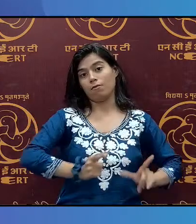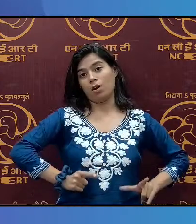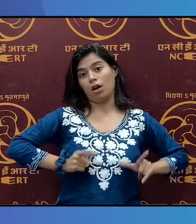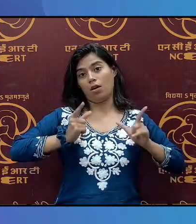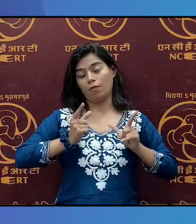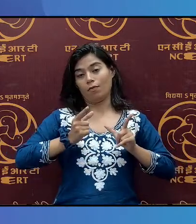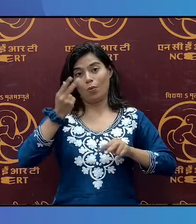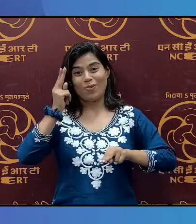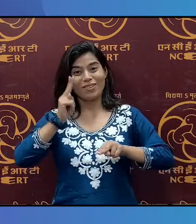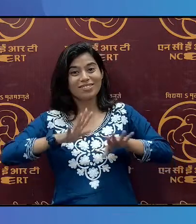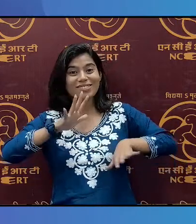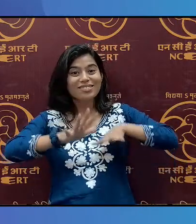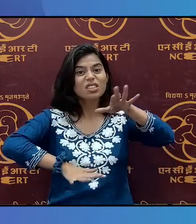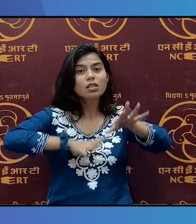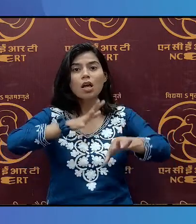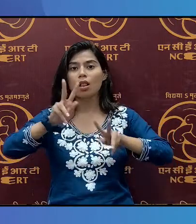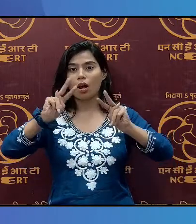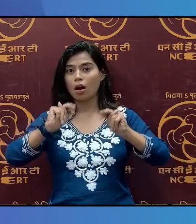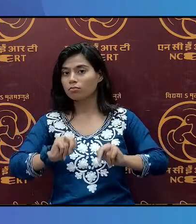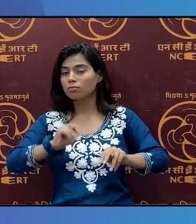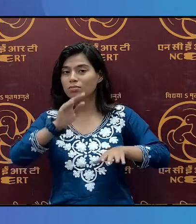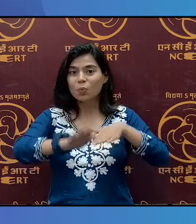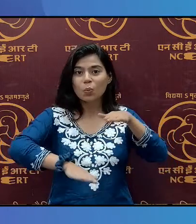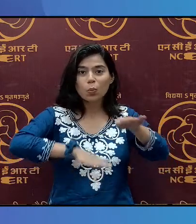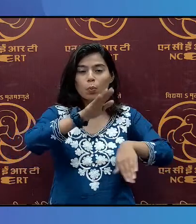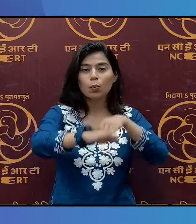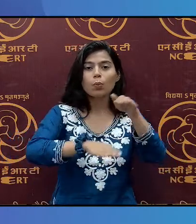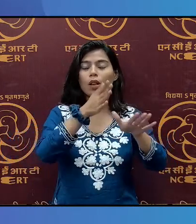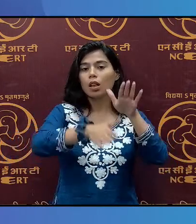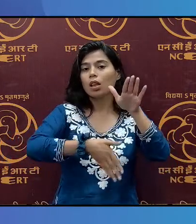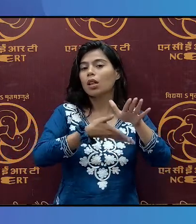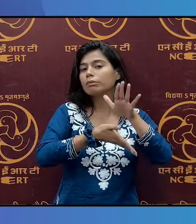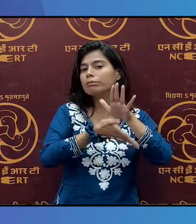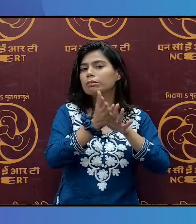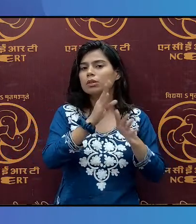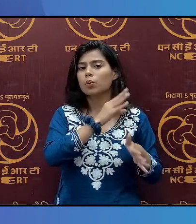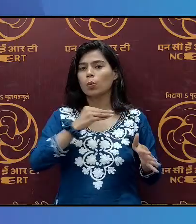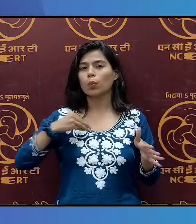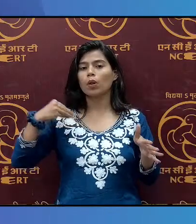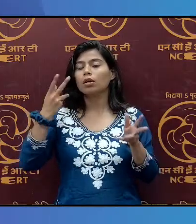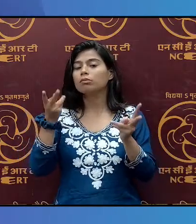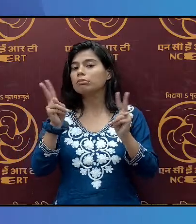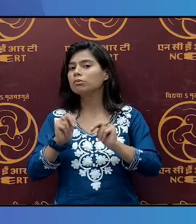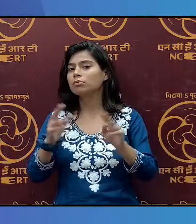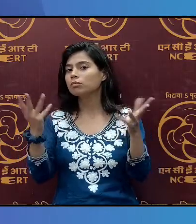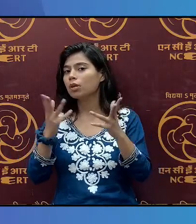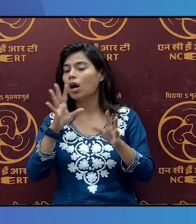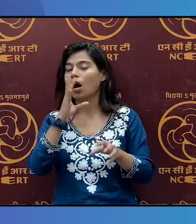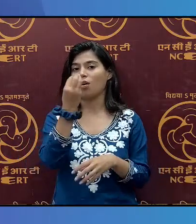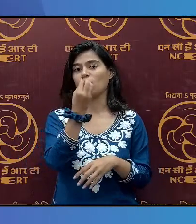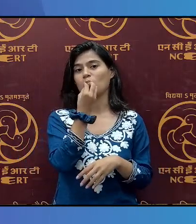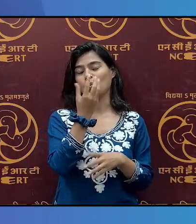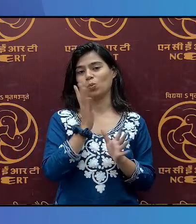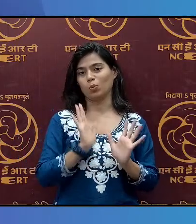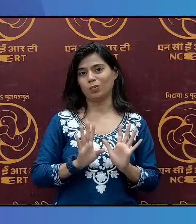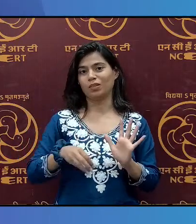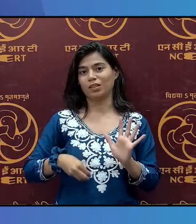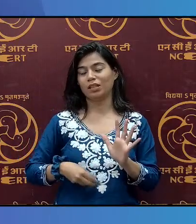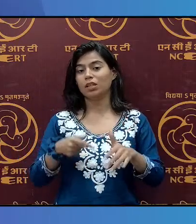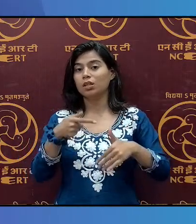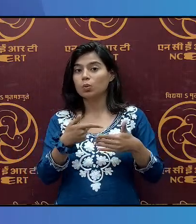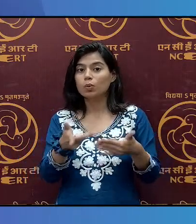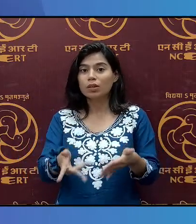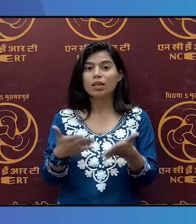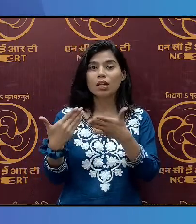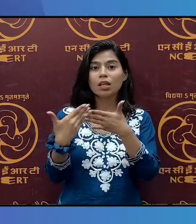than fulfilling our need for food. So this is a time for reopening of